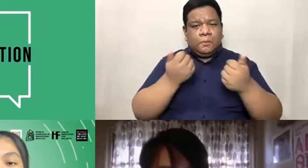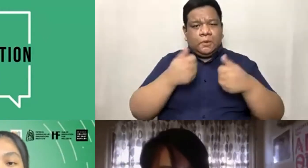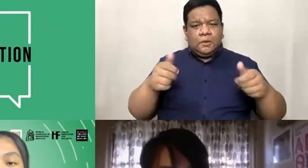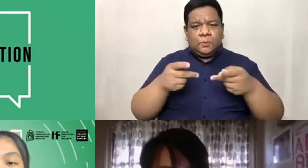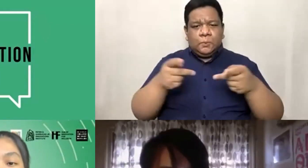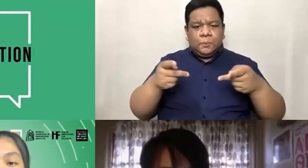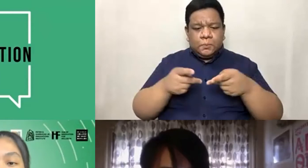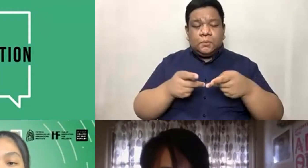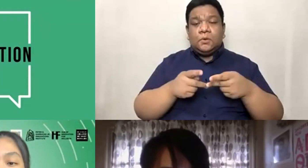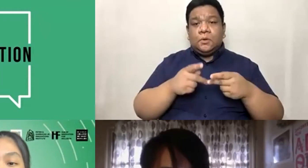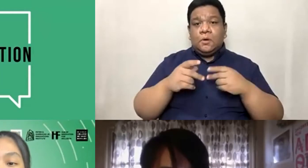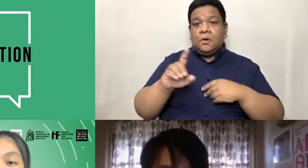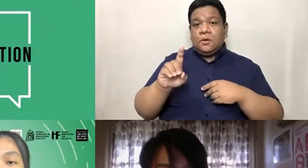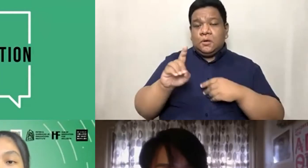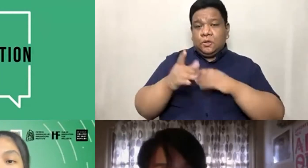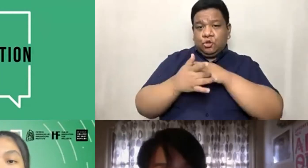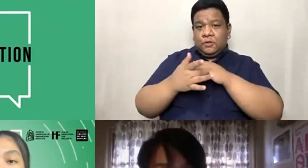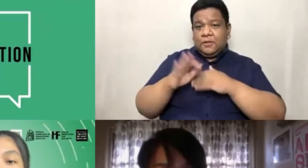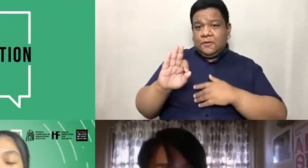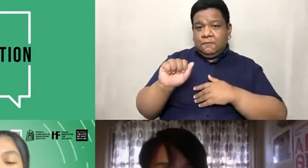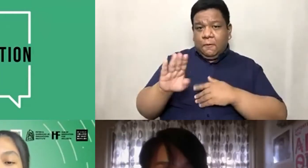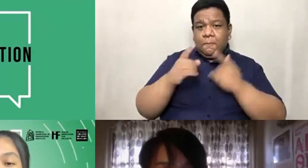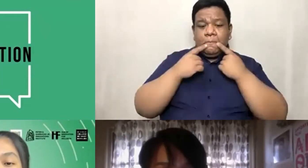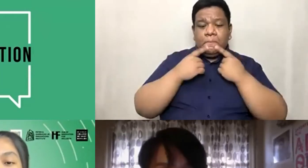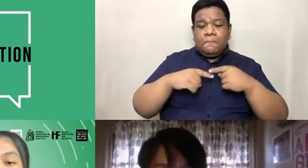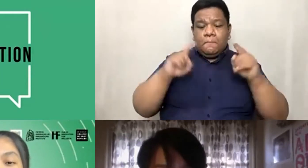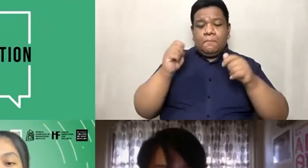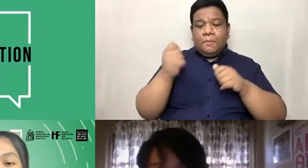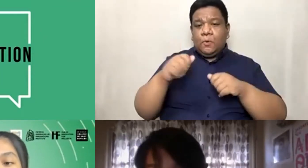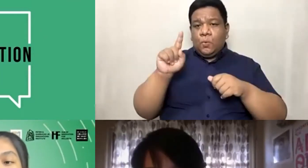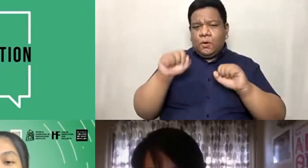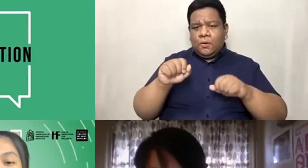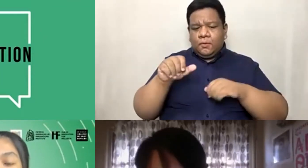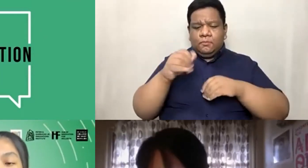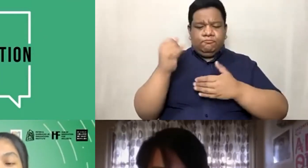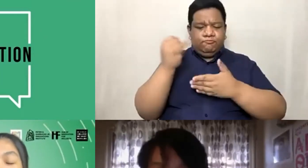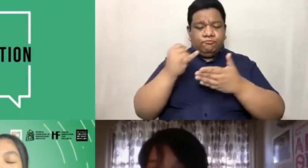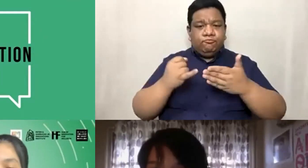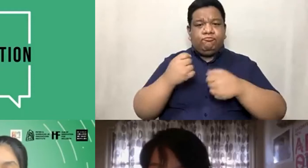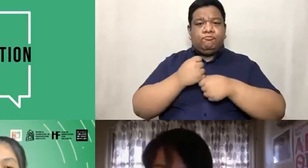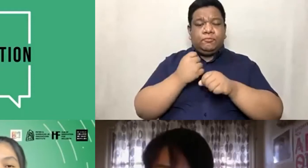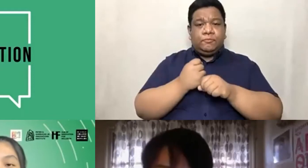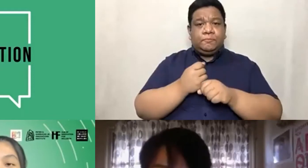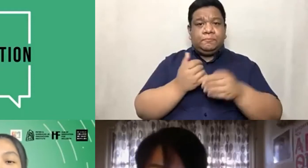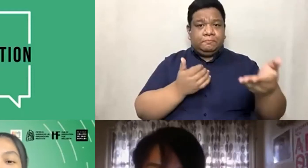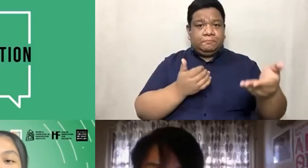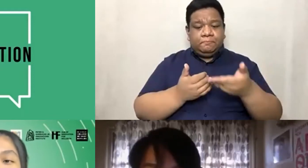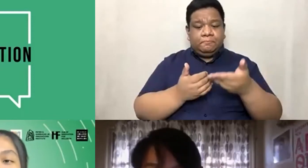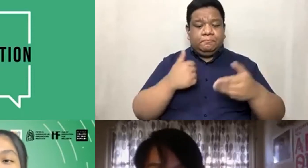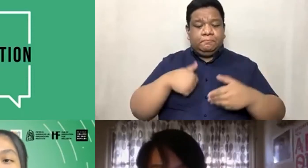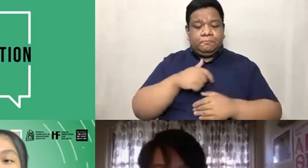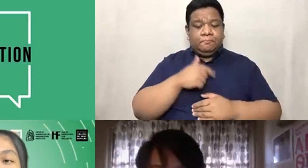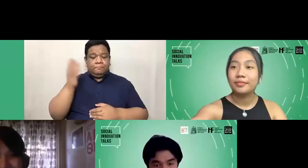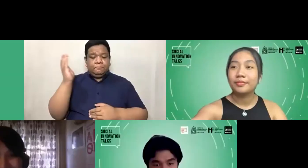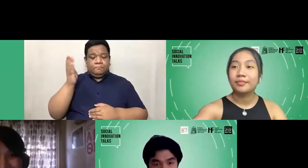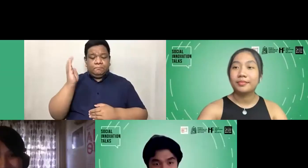digital fabrication technologies make it possible for anyone to design and create. Ladies and gentlemen, please